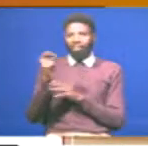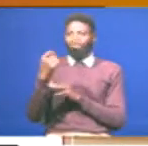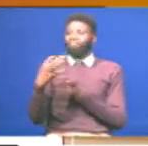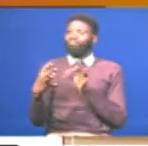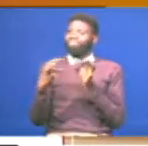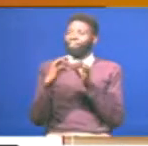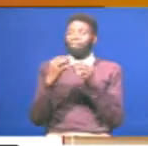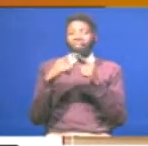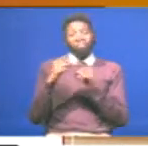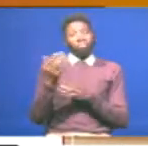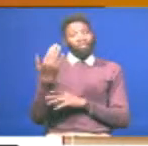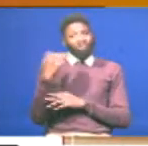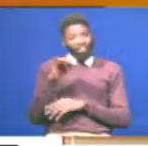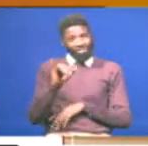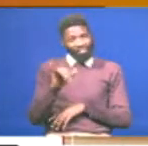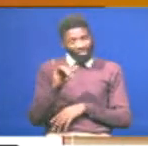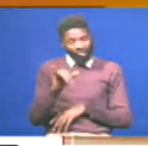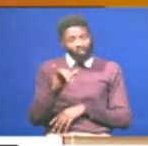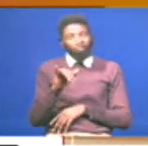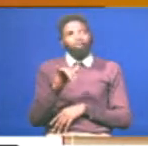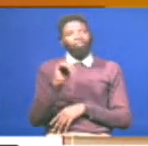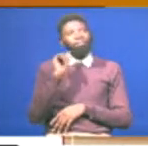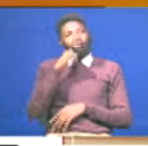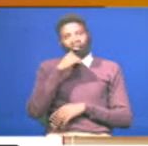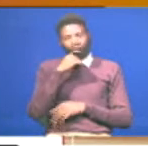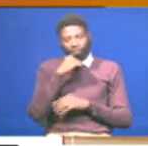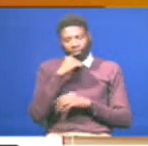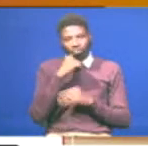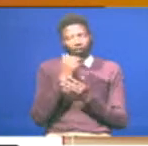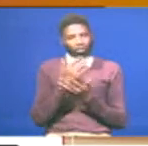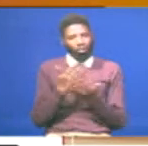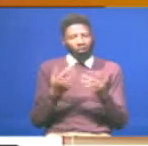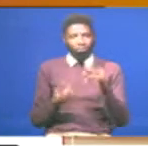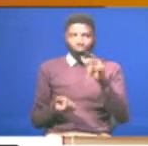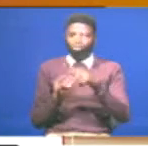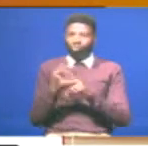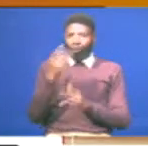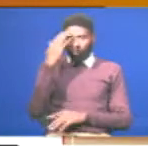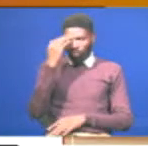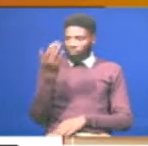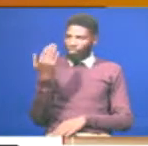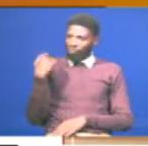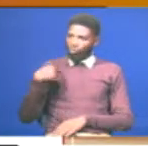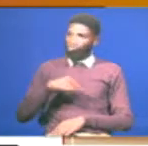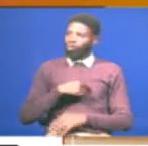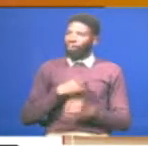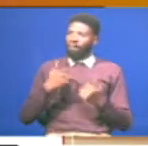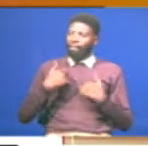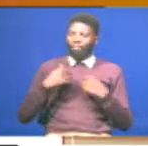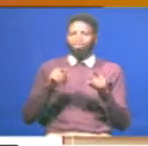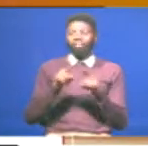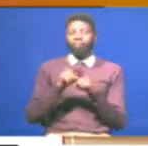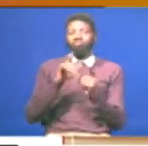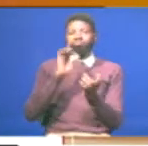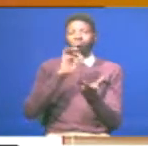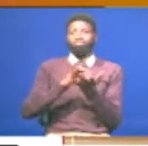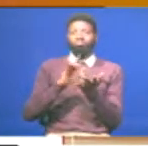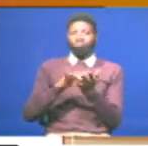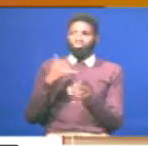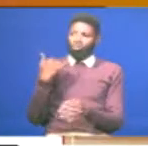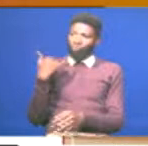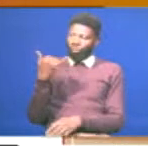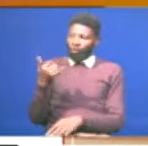that crash, because we used to have what was called dial-up. Right. And when we